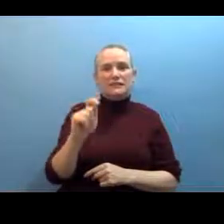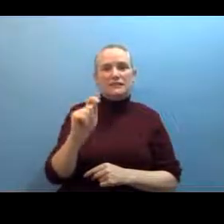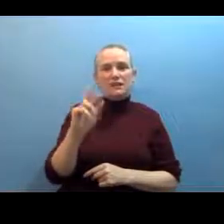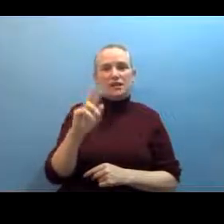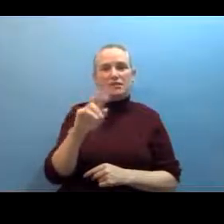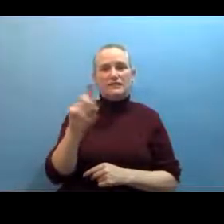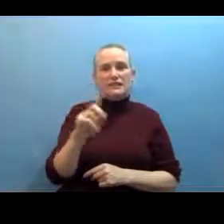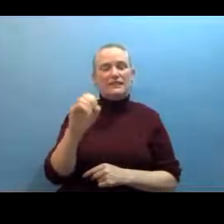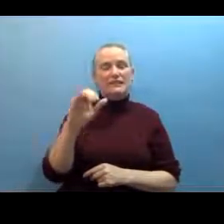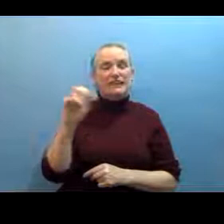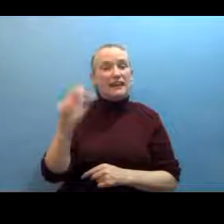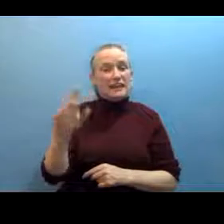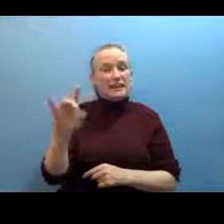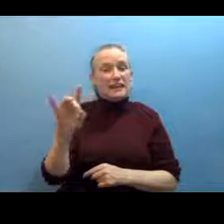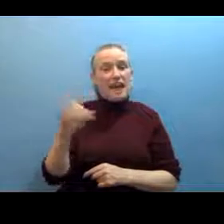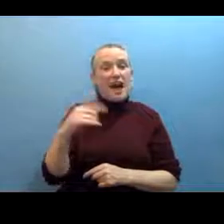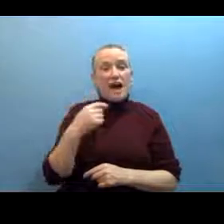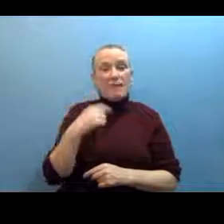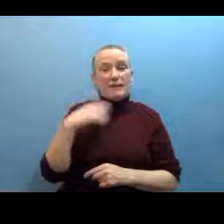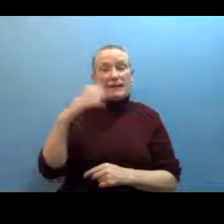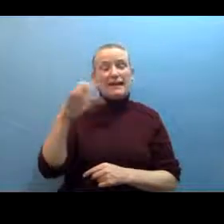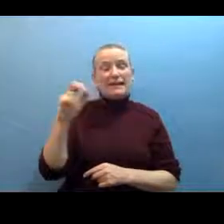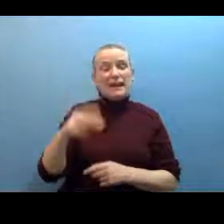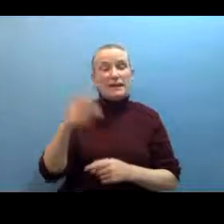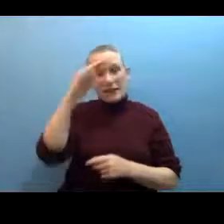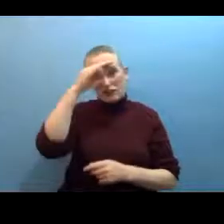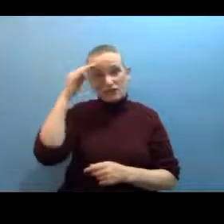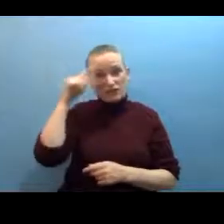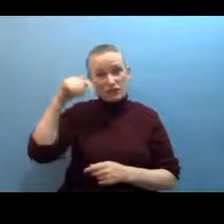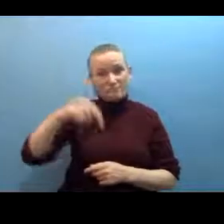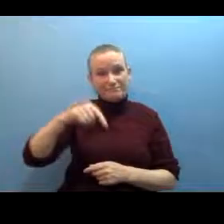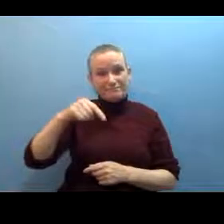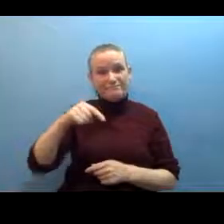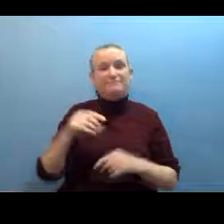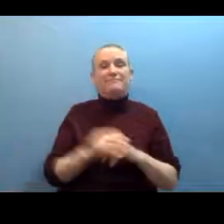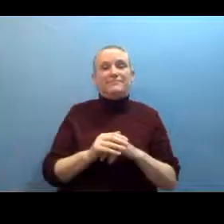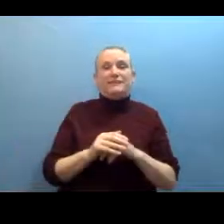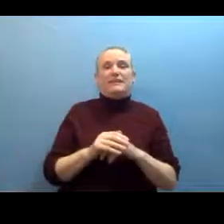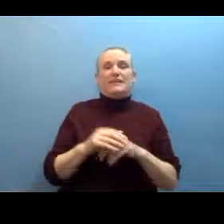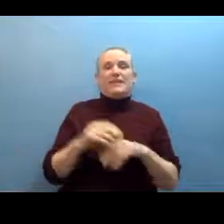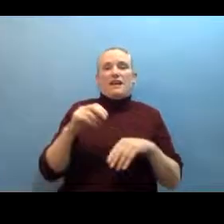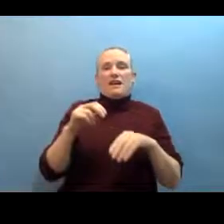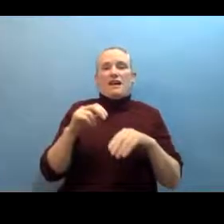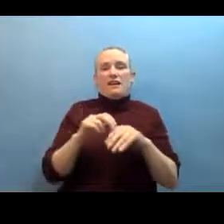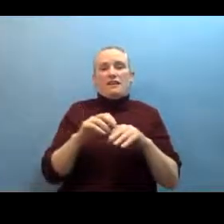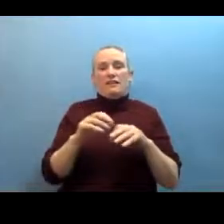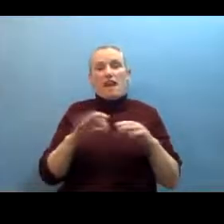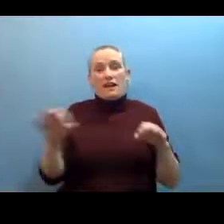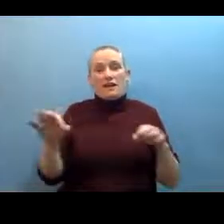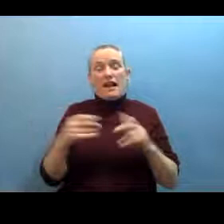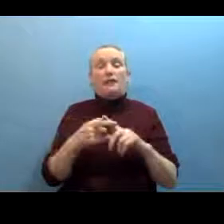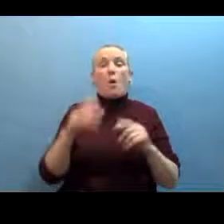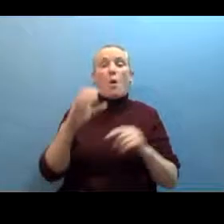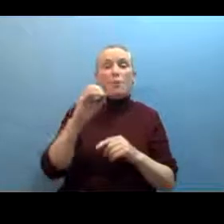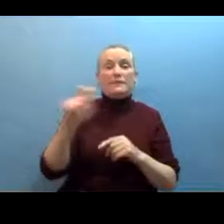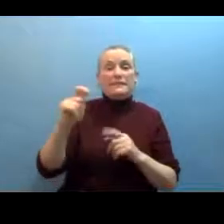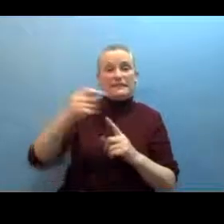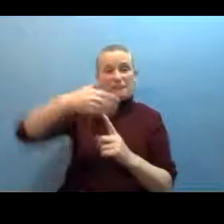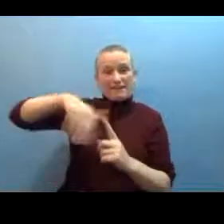clinical manager for Jigsaw Online, e-mental health clinical manager, and I'm an occupational therapist by background.